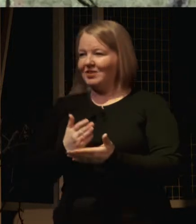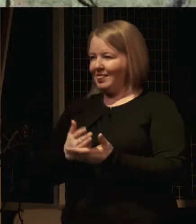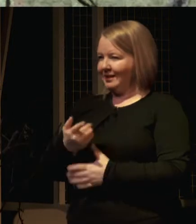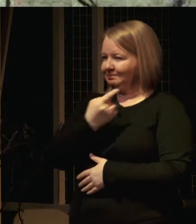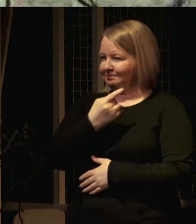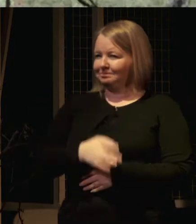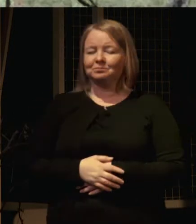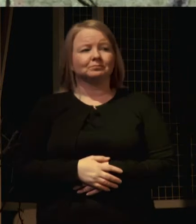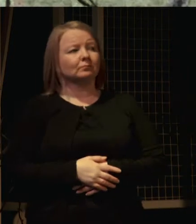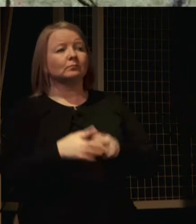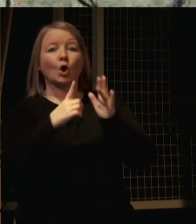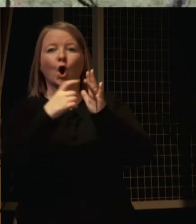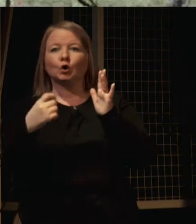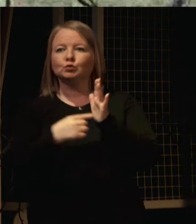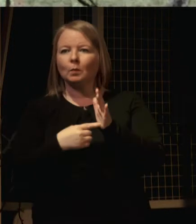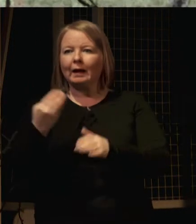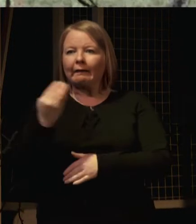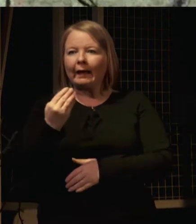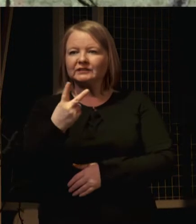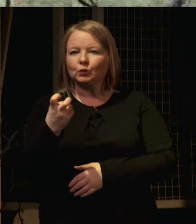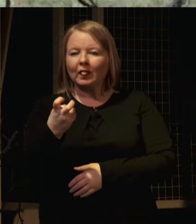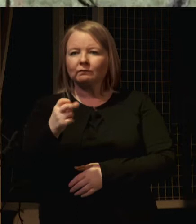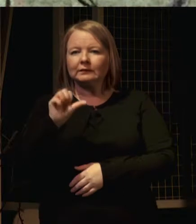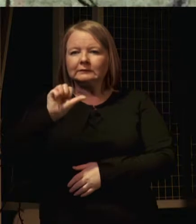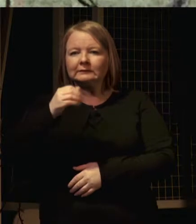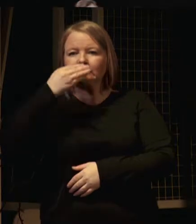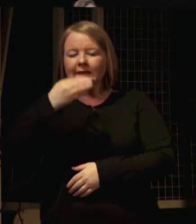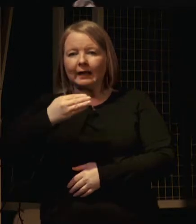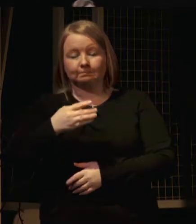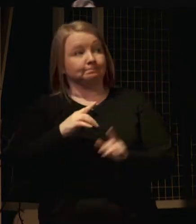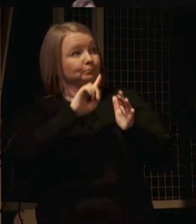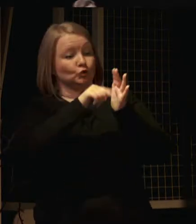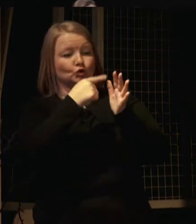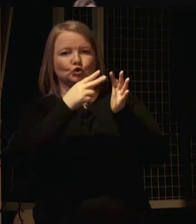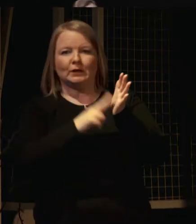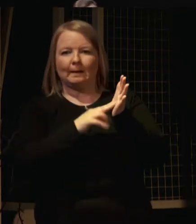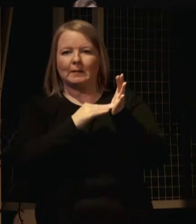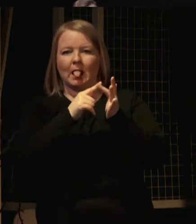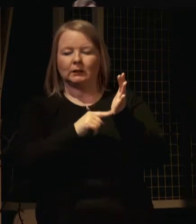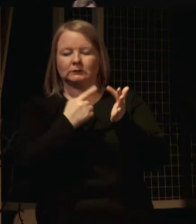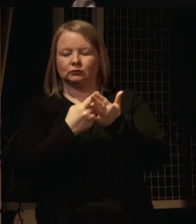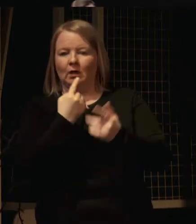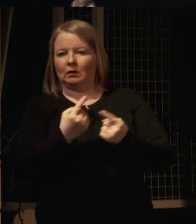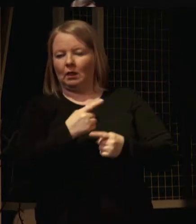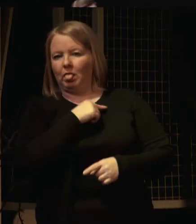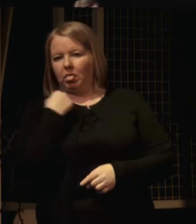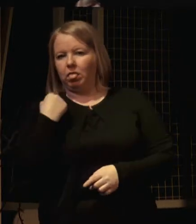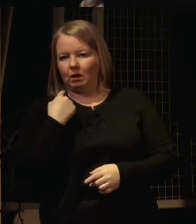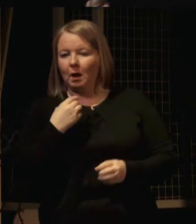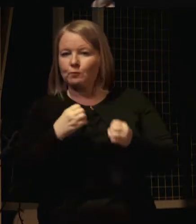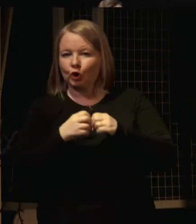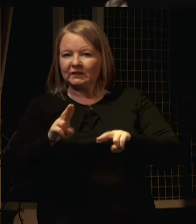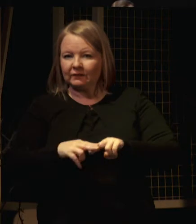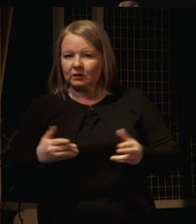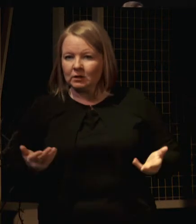example. It's October of 1912 and 69-year-old Miss Jean Milne has been found brutally slain in her own home out in Broughty